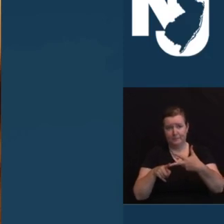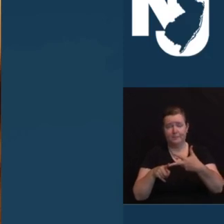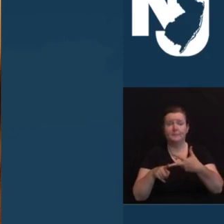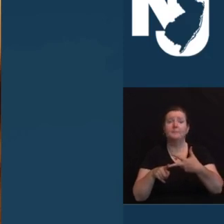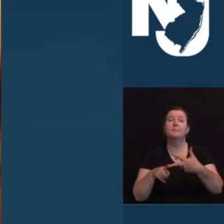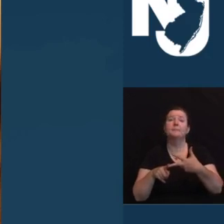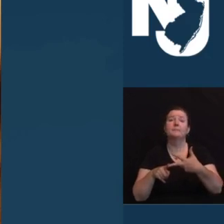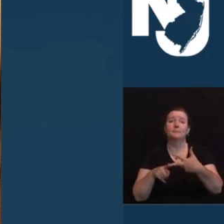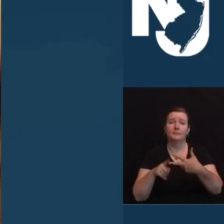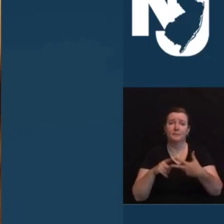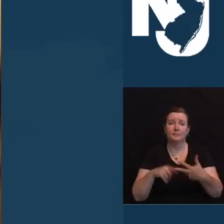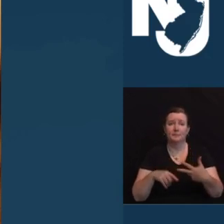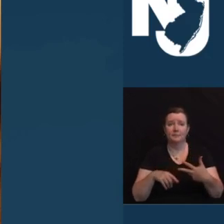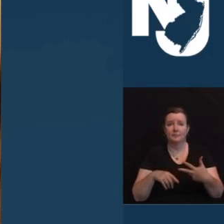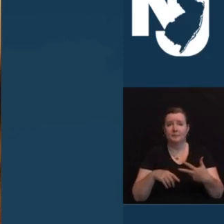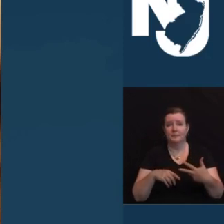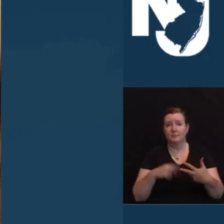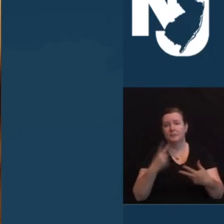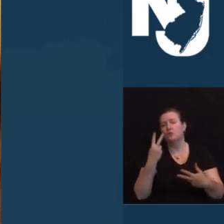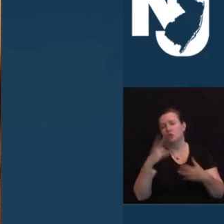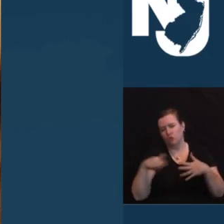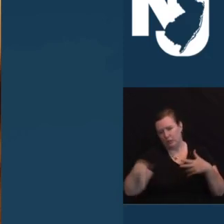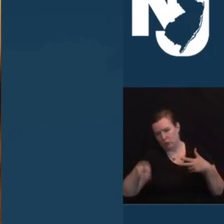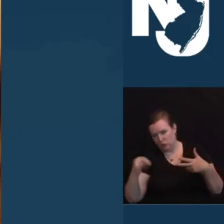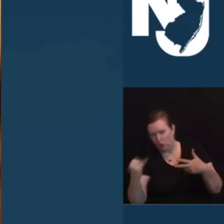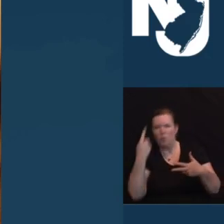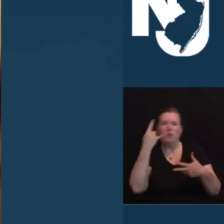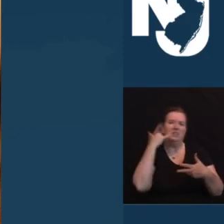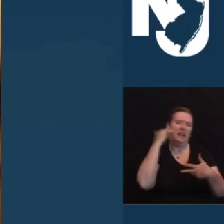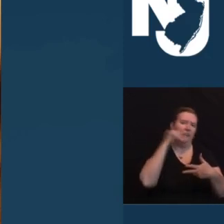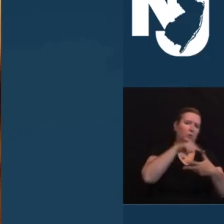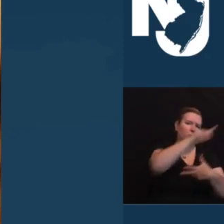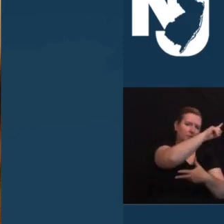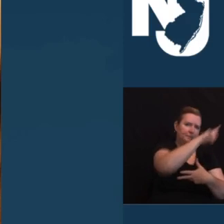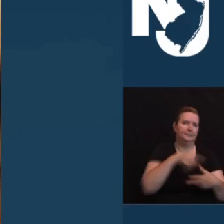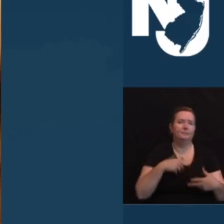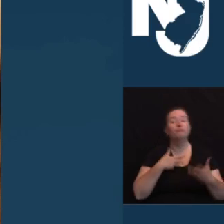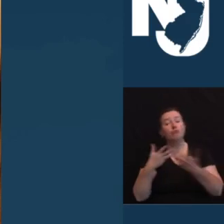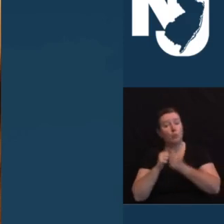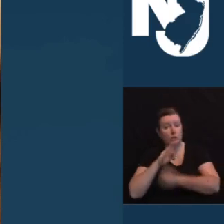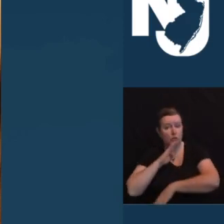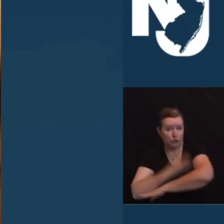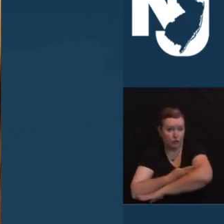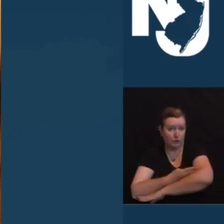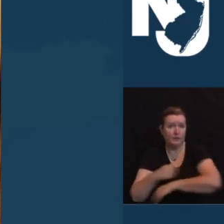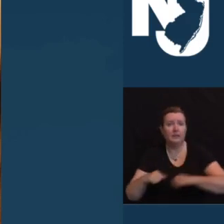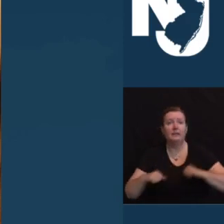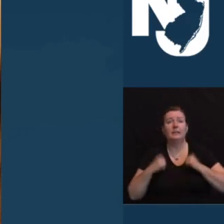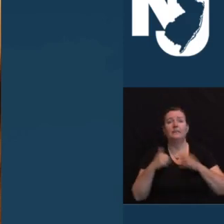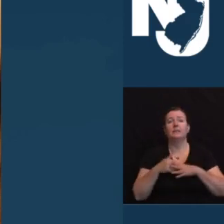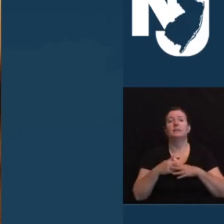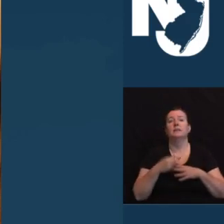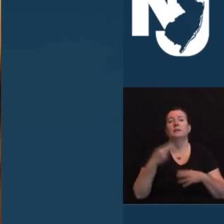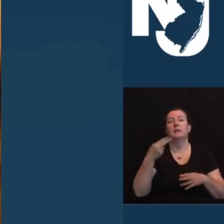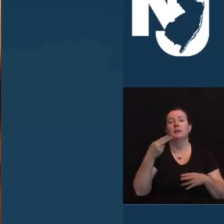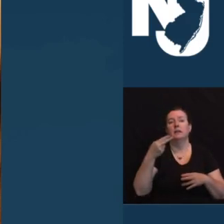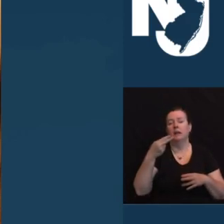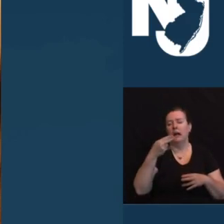in New Jersey, one in California, and Kathleen, with whom I had the great honor of speaking. She's in Hillsdale, and their spouses, and